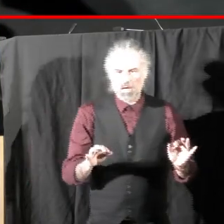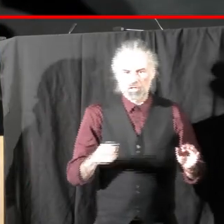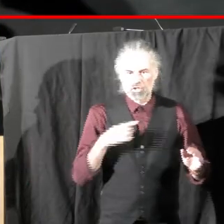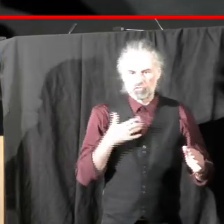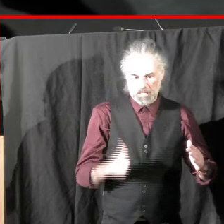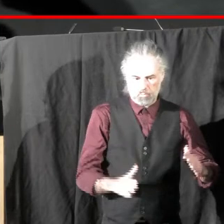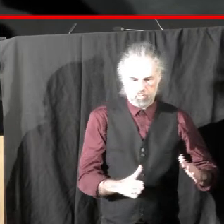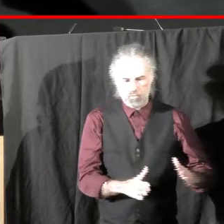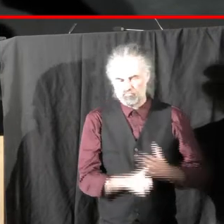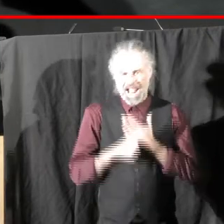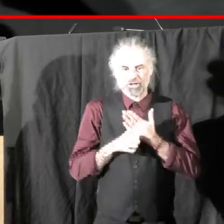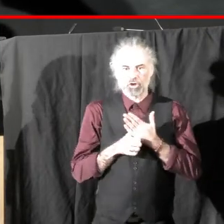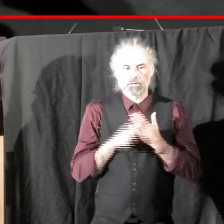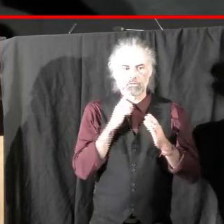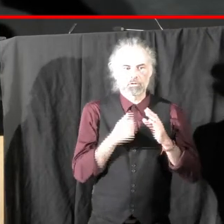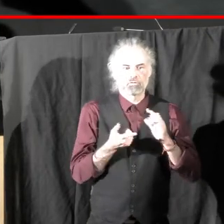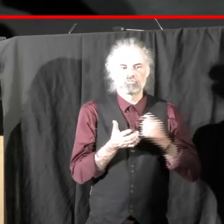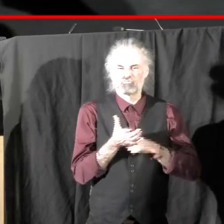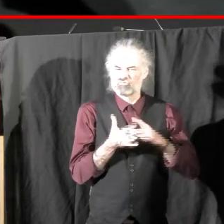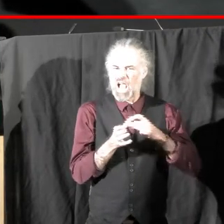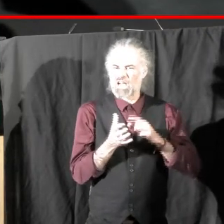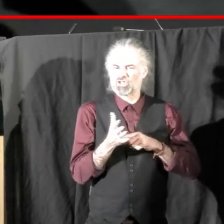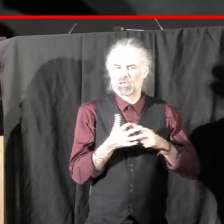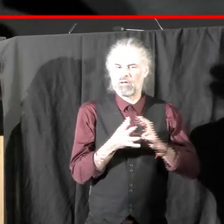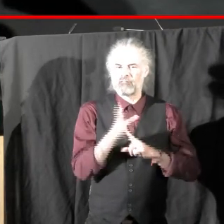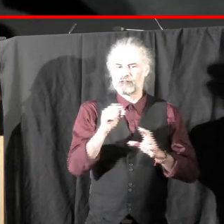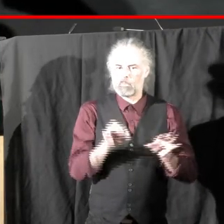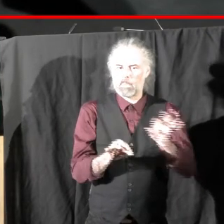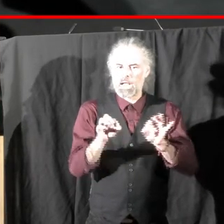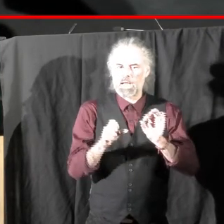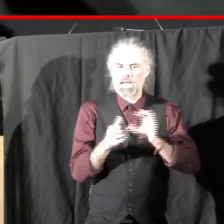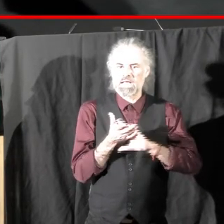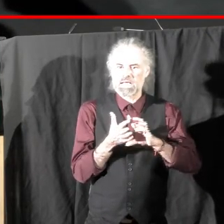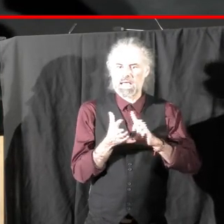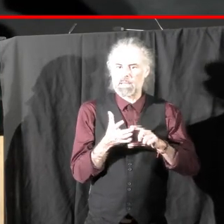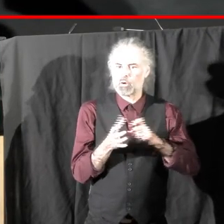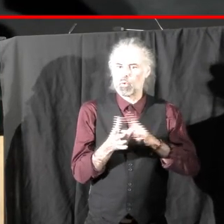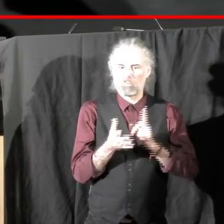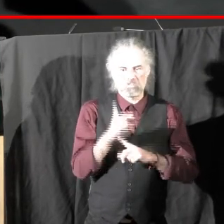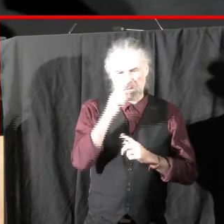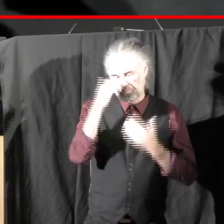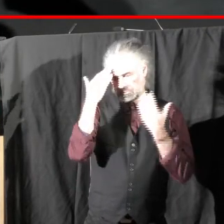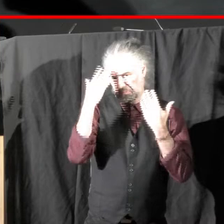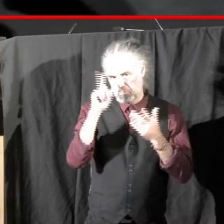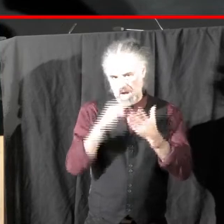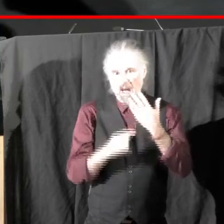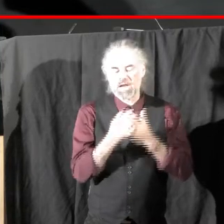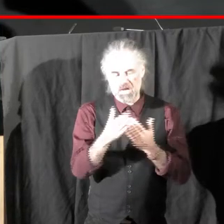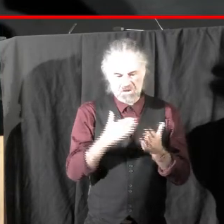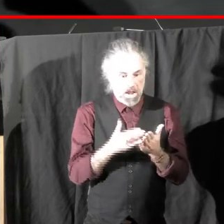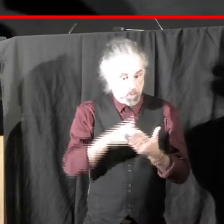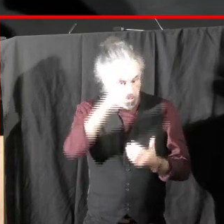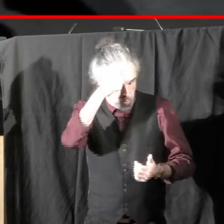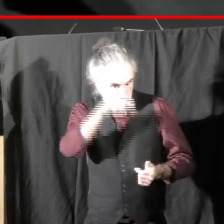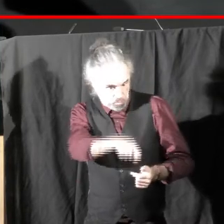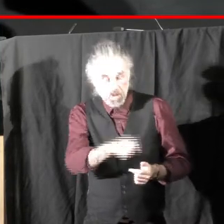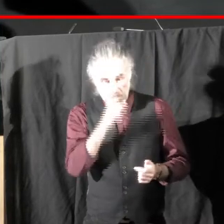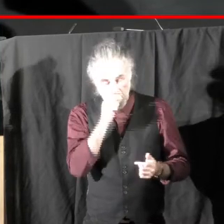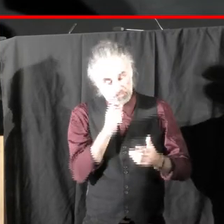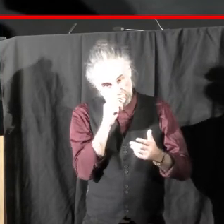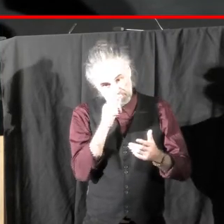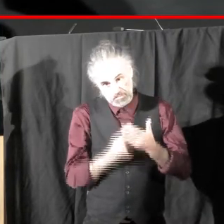reaction that nobody had realized was happening. So now we know that that reaction can